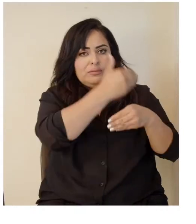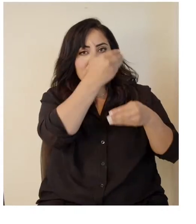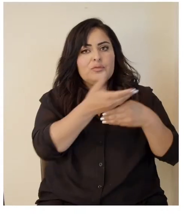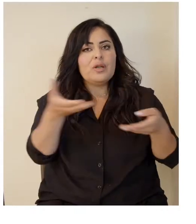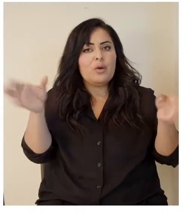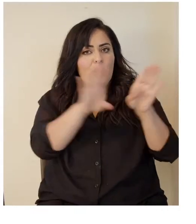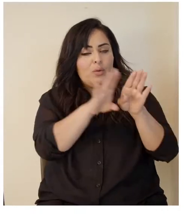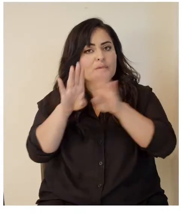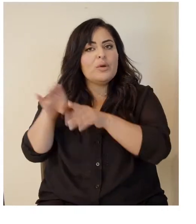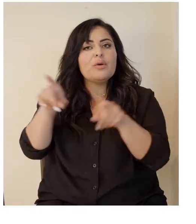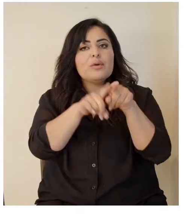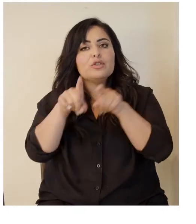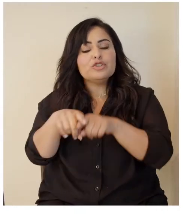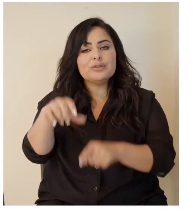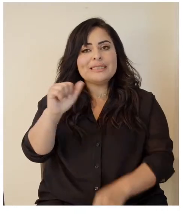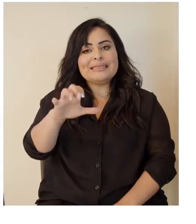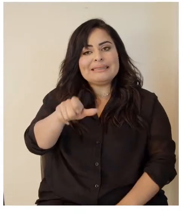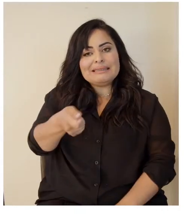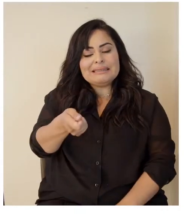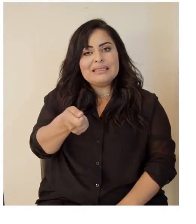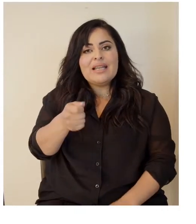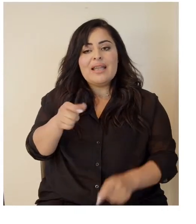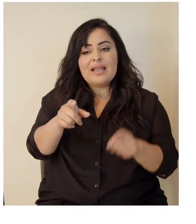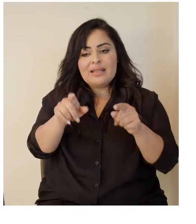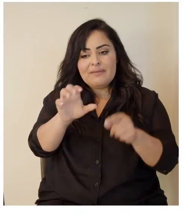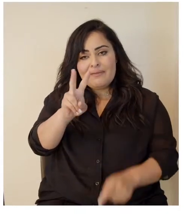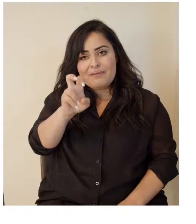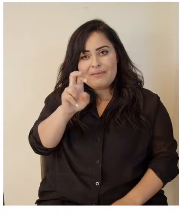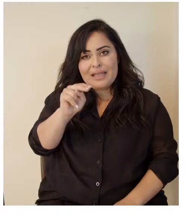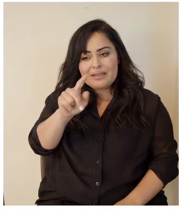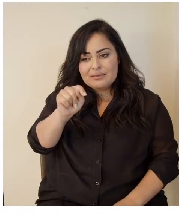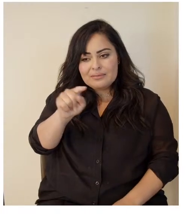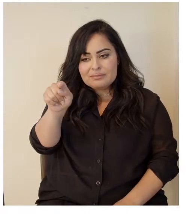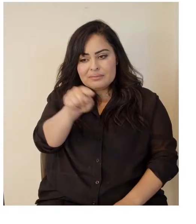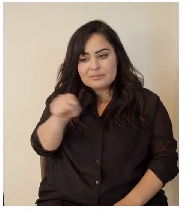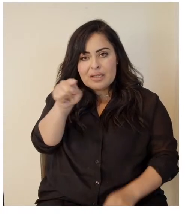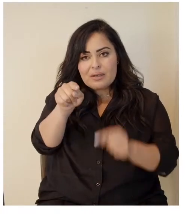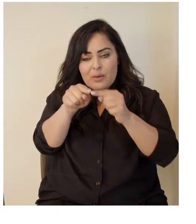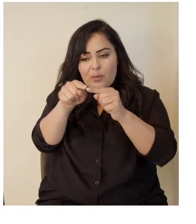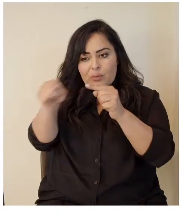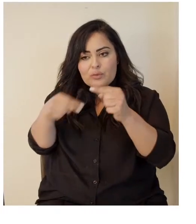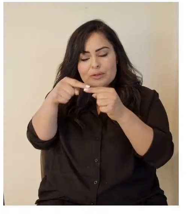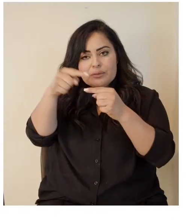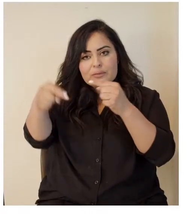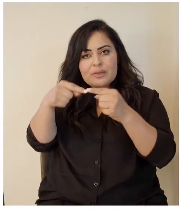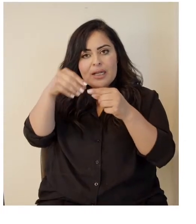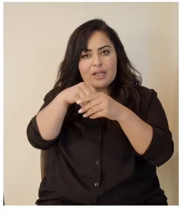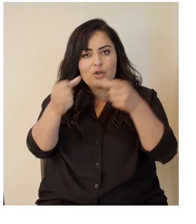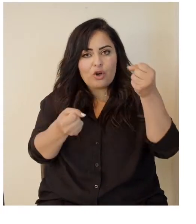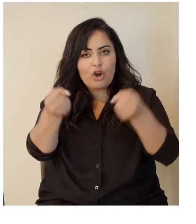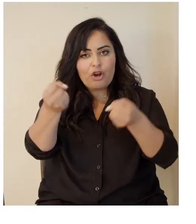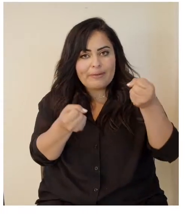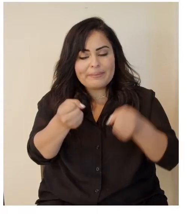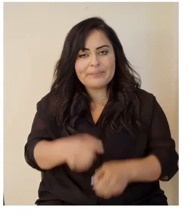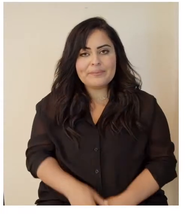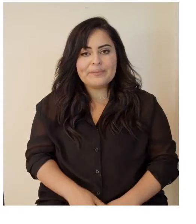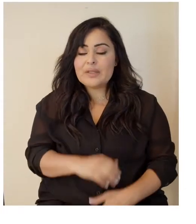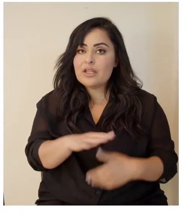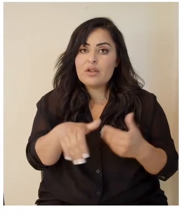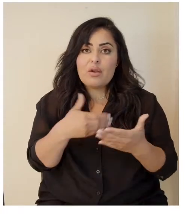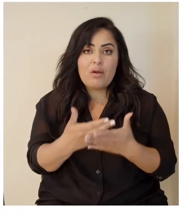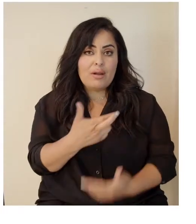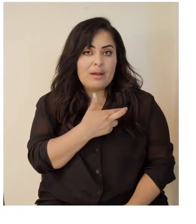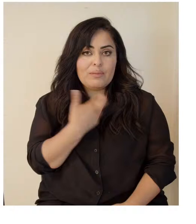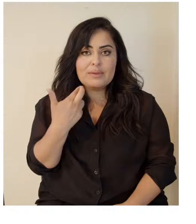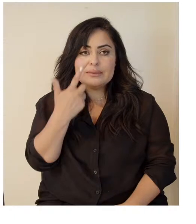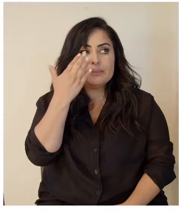vents. Turn on the air conditioning and set it to recirculate to keep the outdoor smoke out of your car. Now, all of us are at risk for the